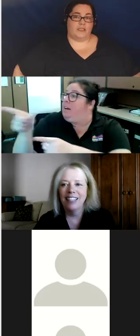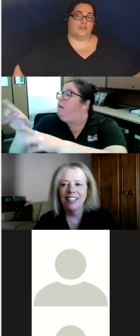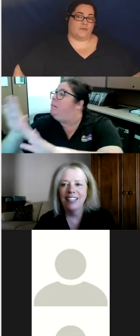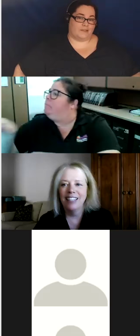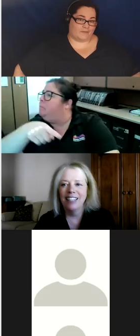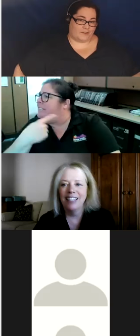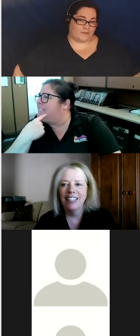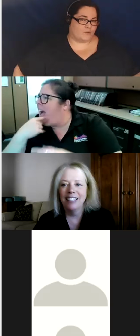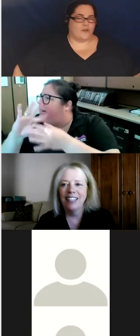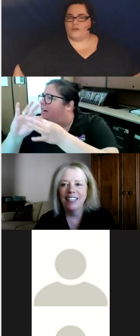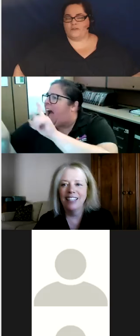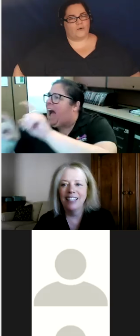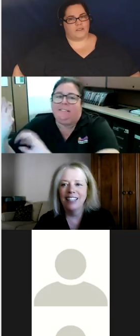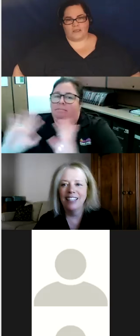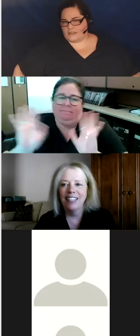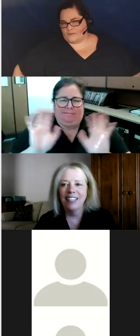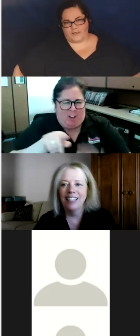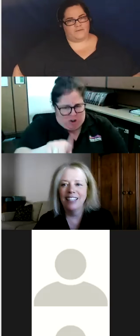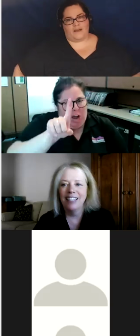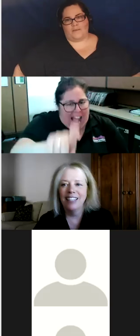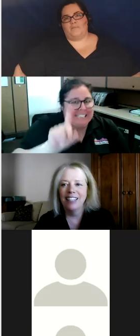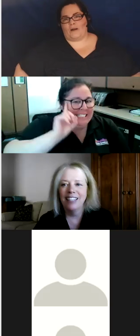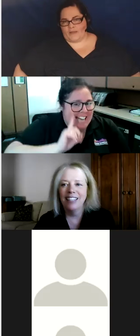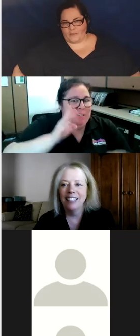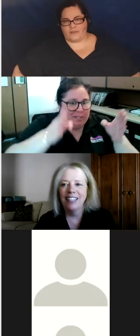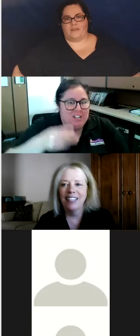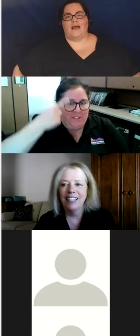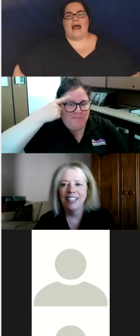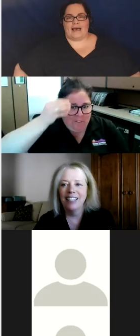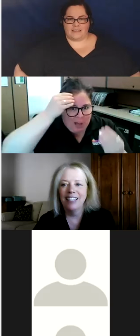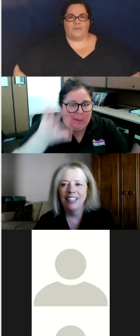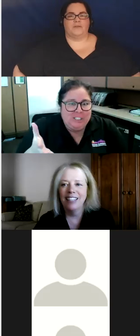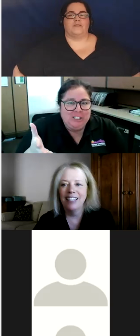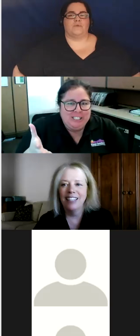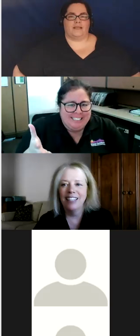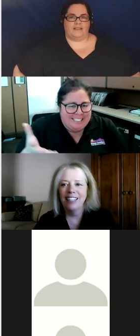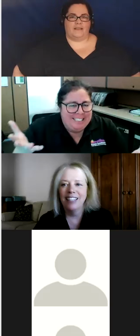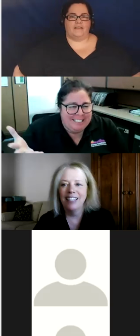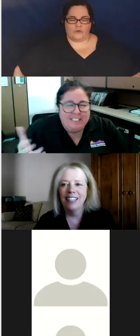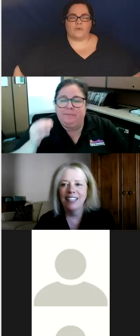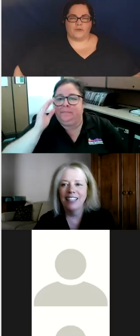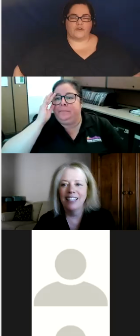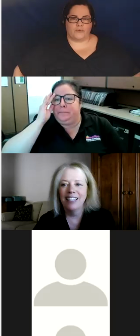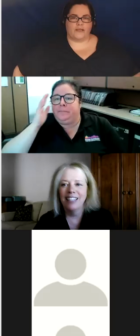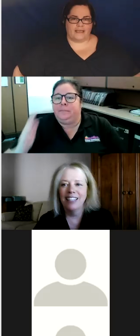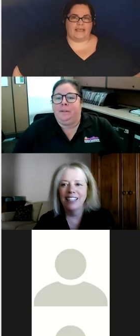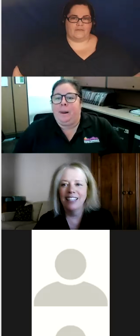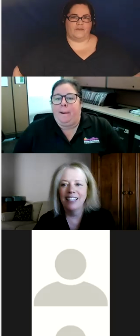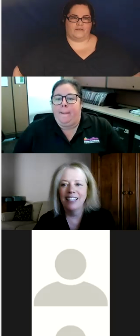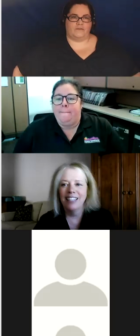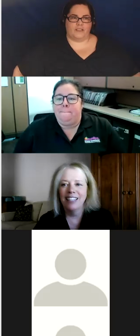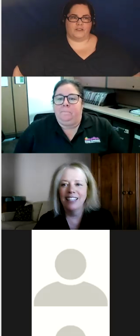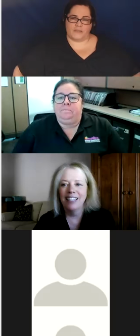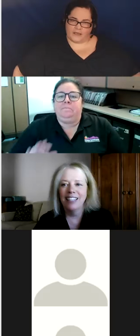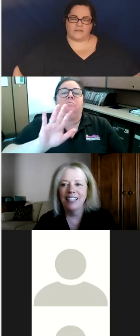your communication to the deaf individual. You don't want to talk to the friends and family about that person. Ask that person directly and let the interpreter interpret. They can give you